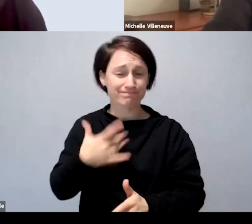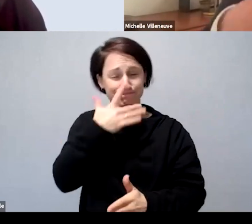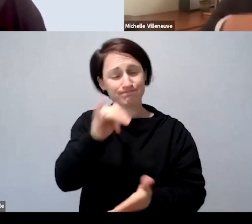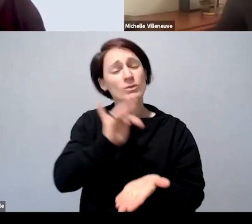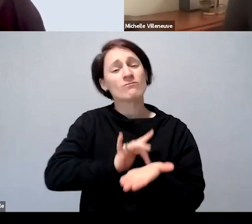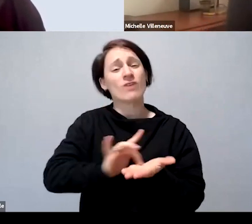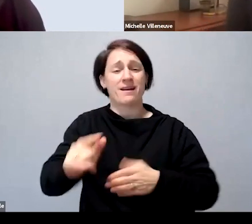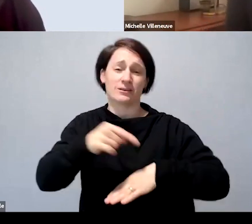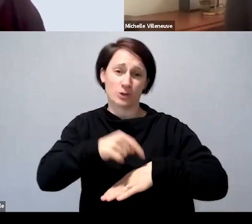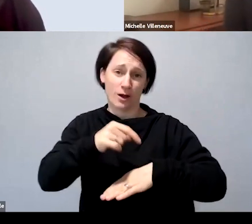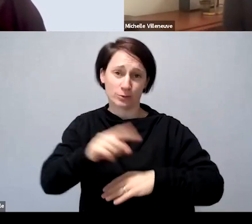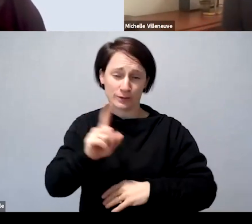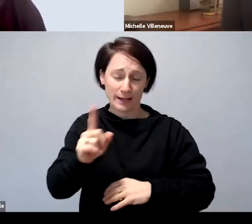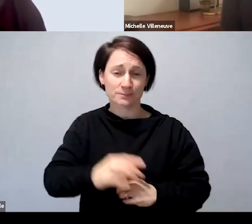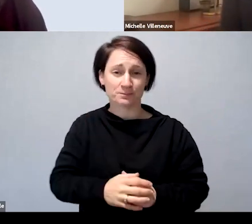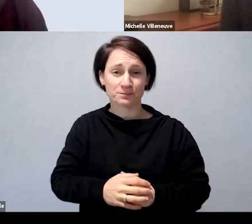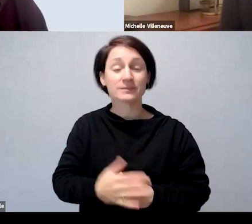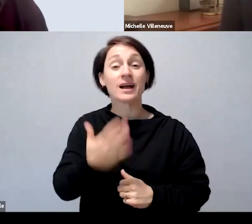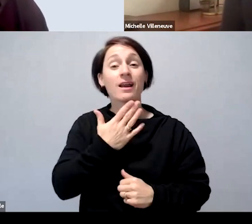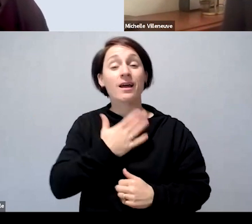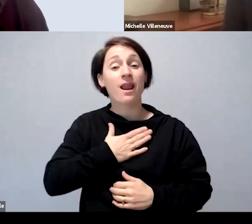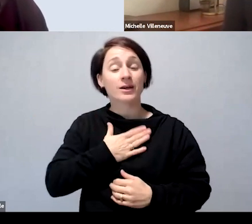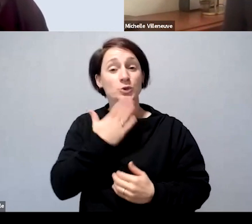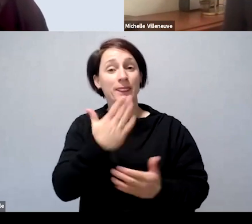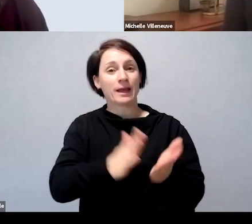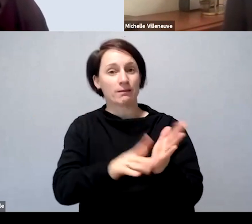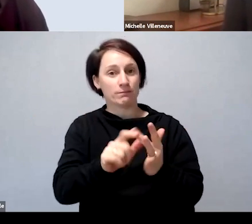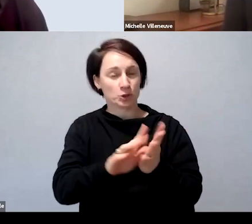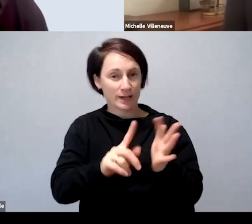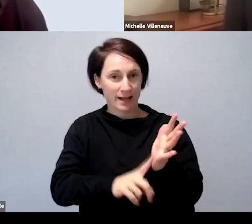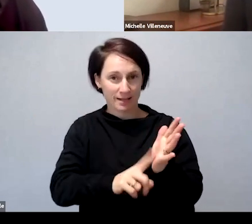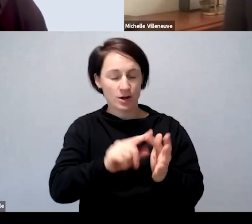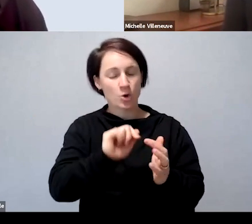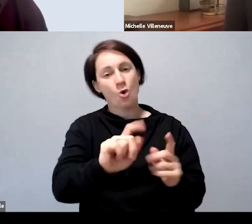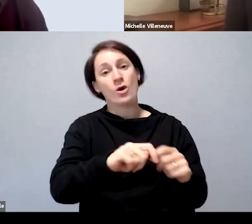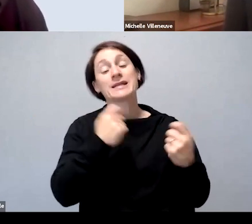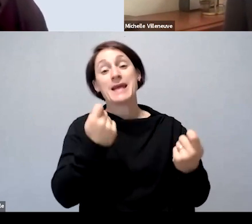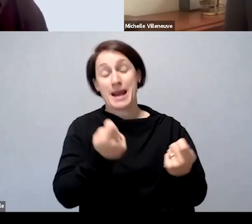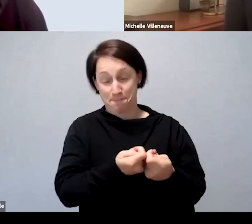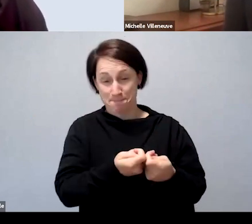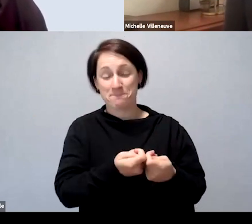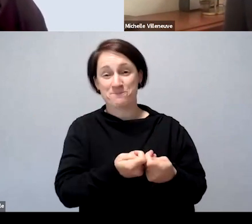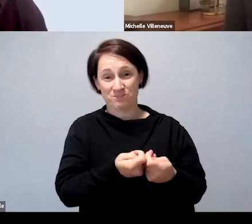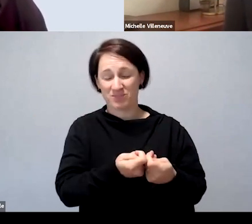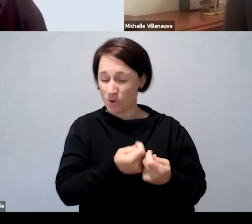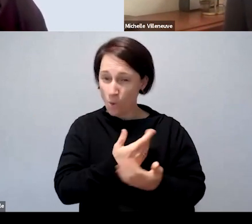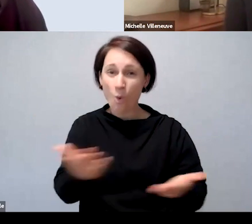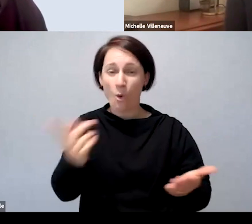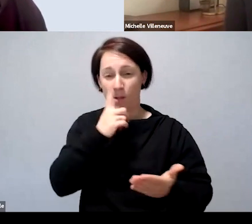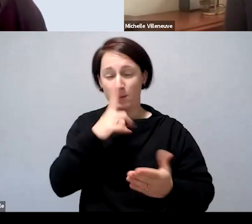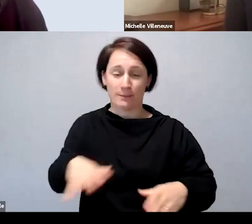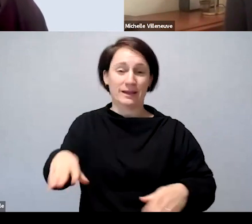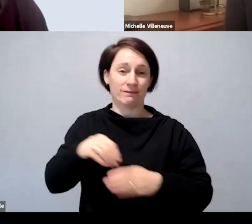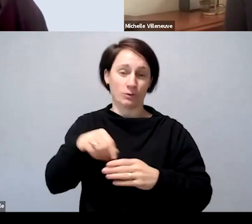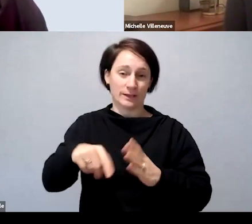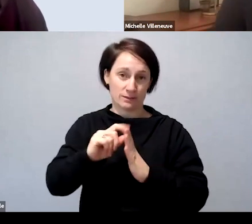time. So I would once again like to thank Michelle and her massive team behind her, everyone who's been involved in the project